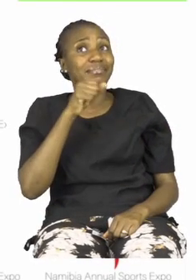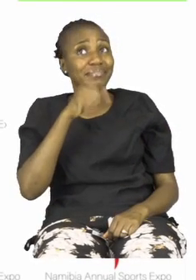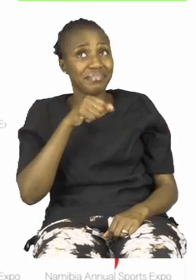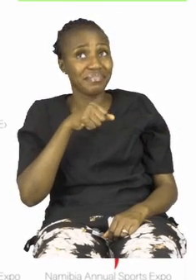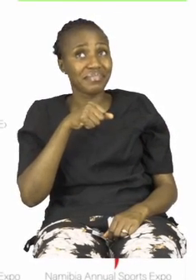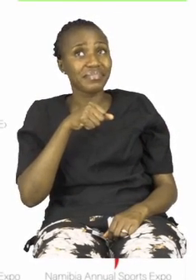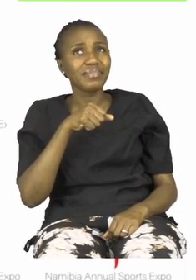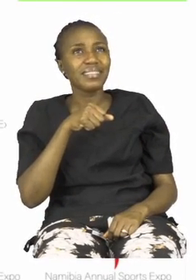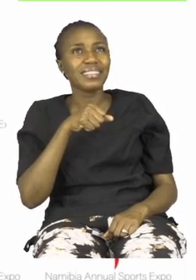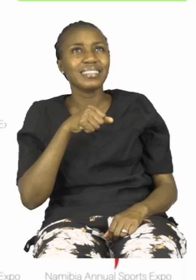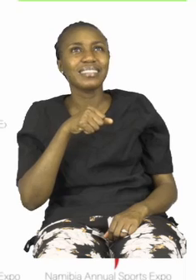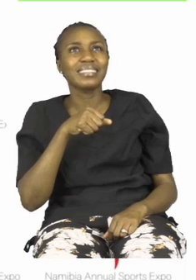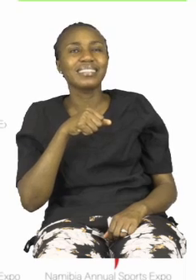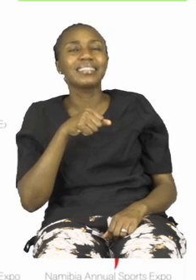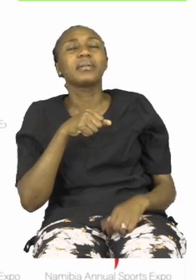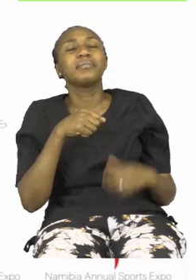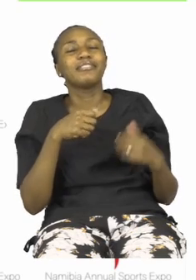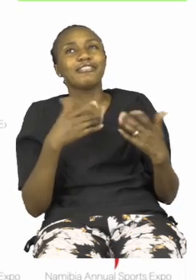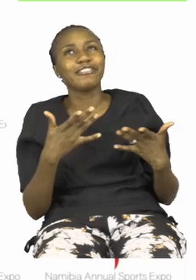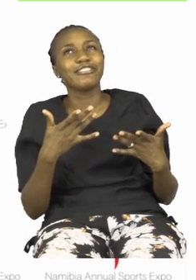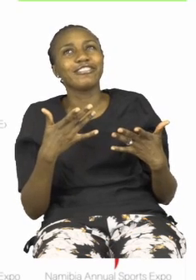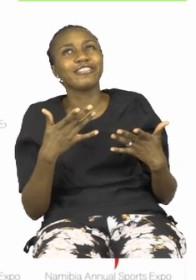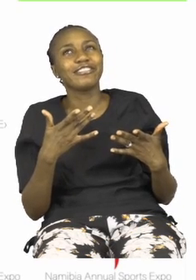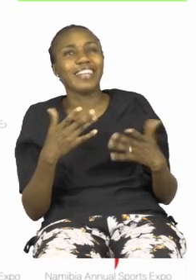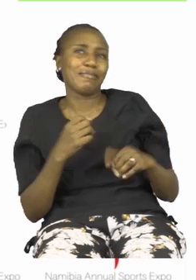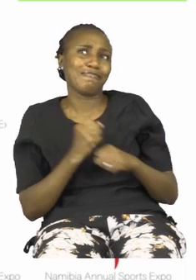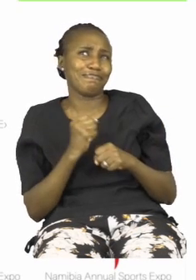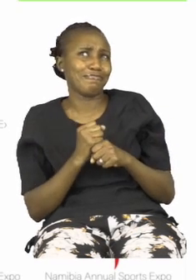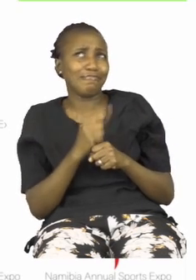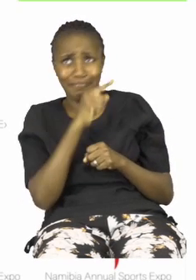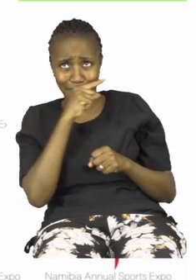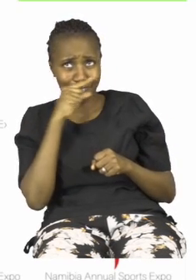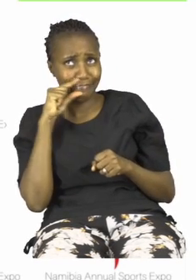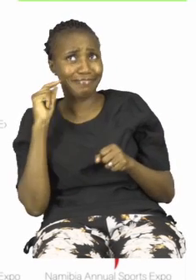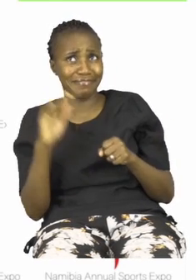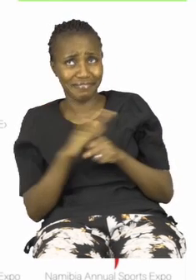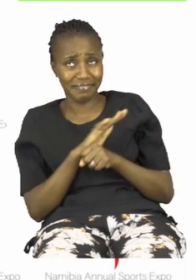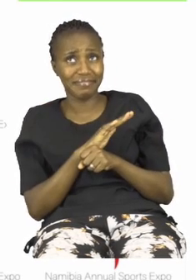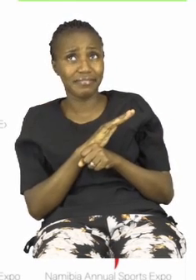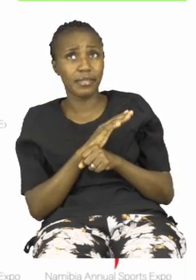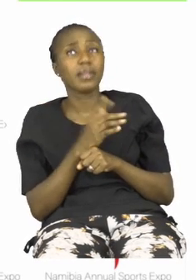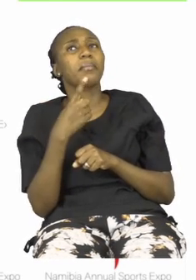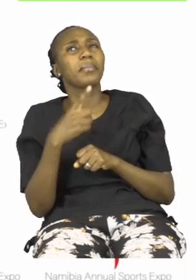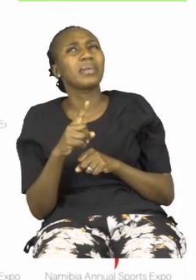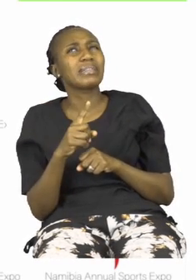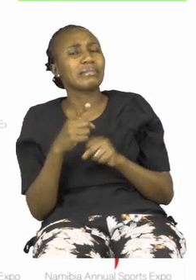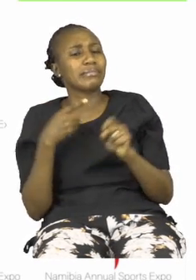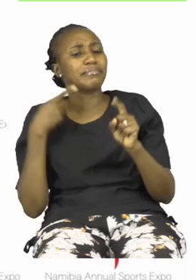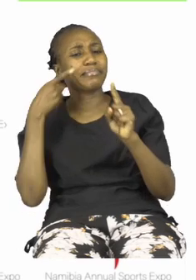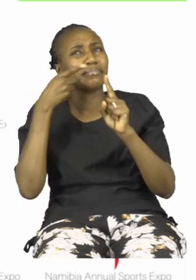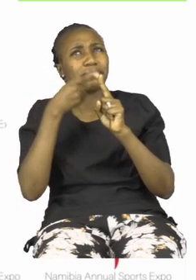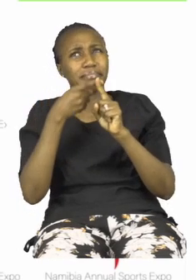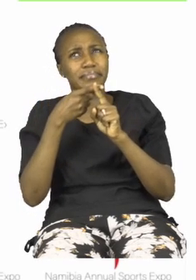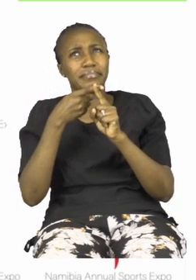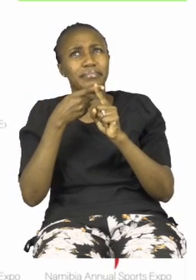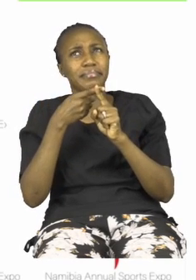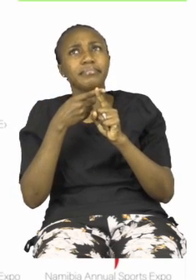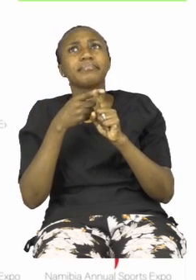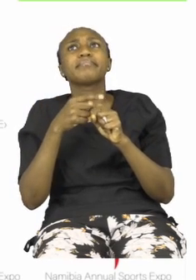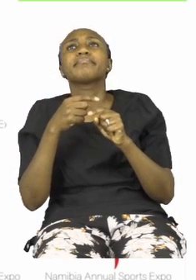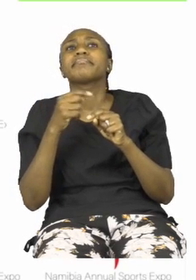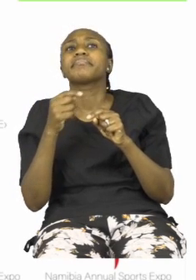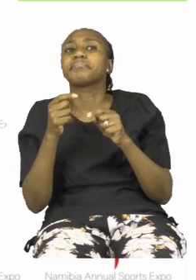it's difficult to pinpoint exactly what to call them. The essence of electronic sports means sports conducted on